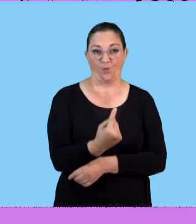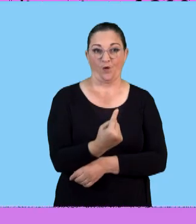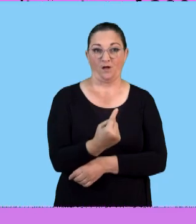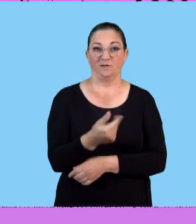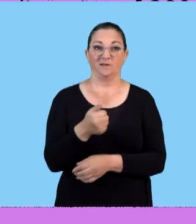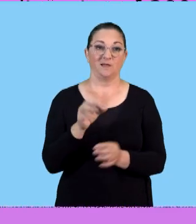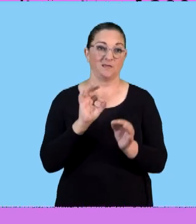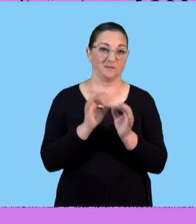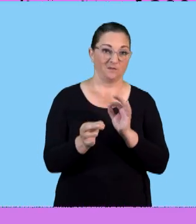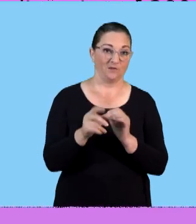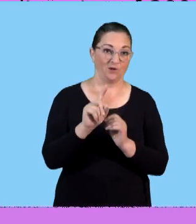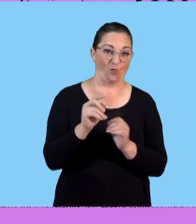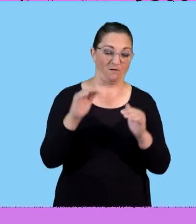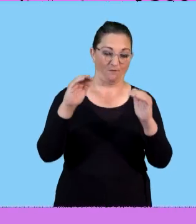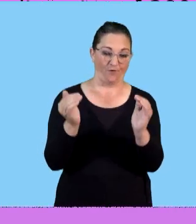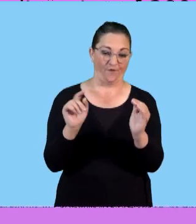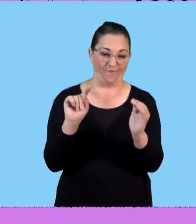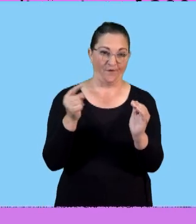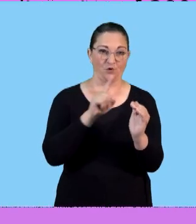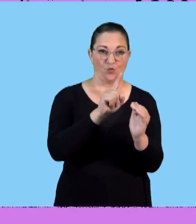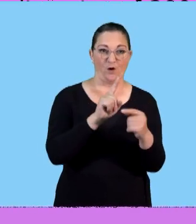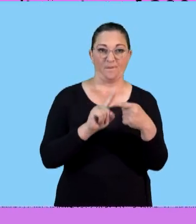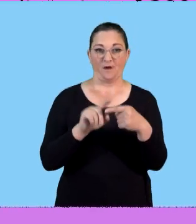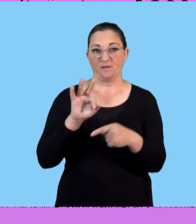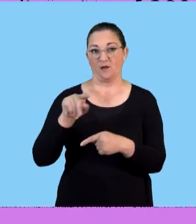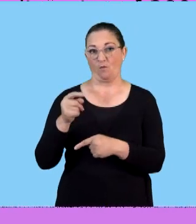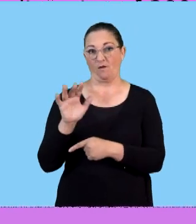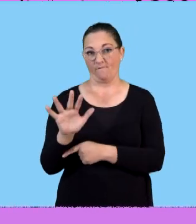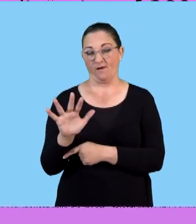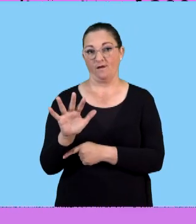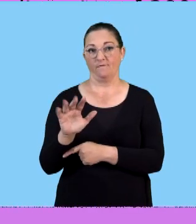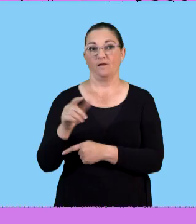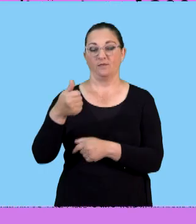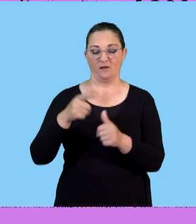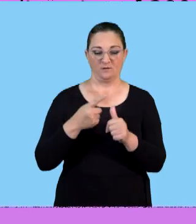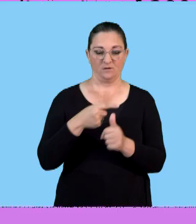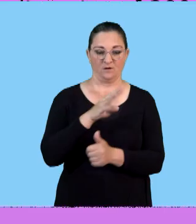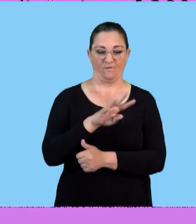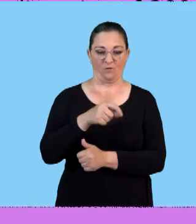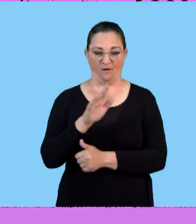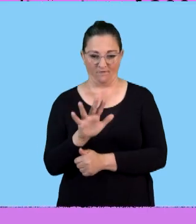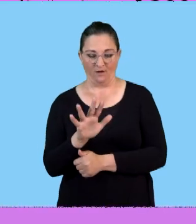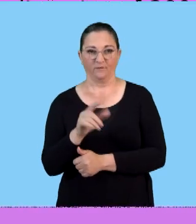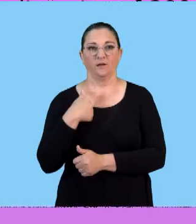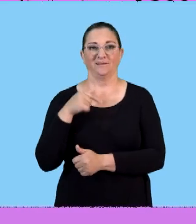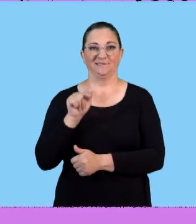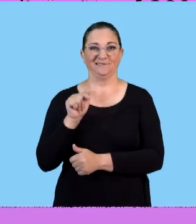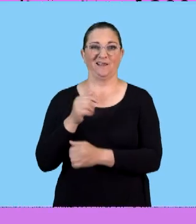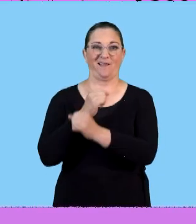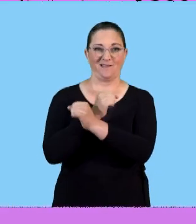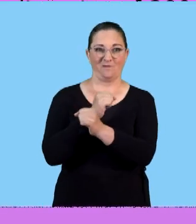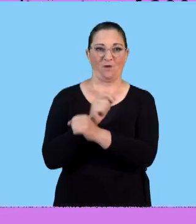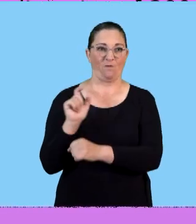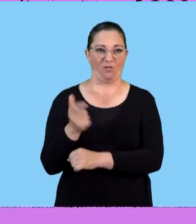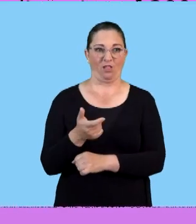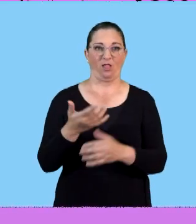3,5. I simplified the values in brackets first. 1 plus 3.5. Ended with 4.5. Thereafter, I've multiplied